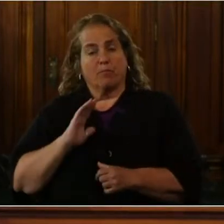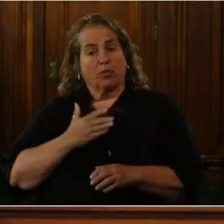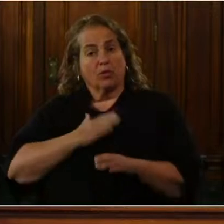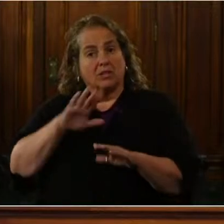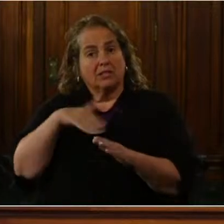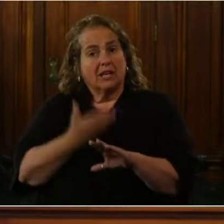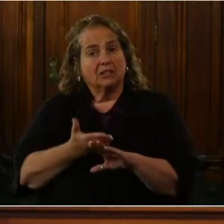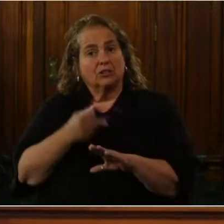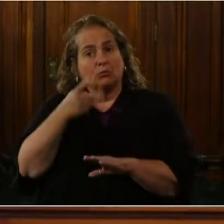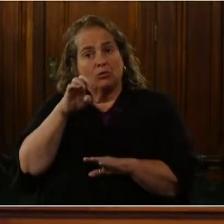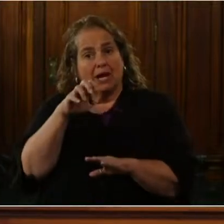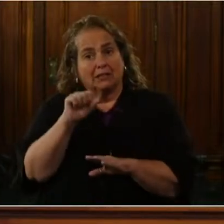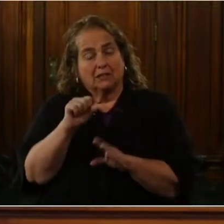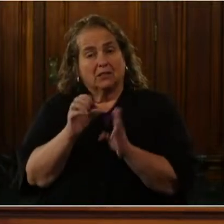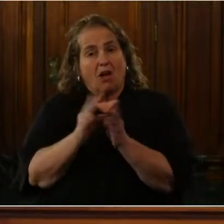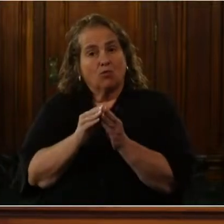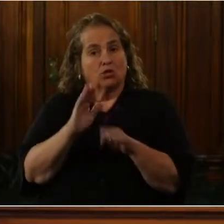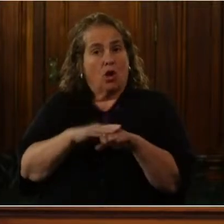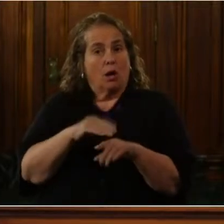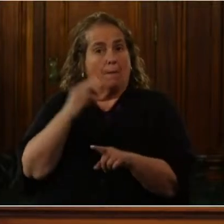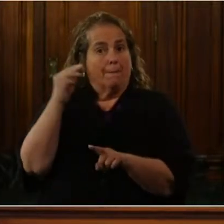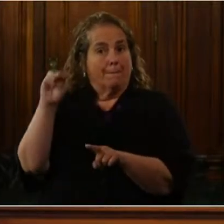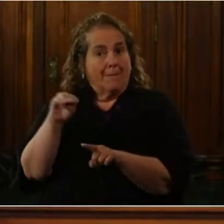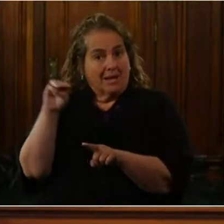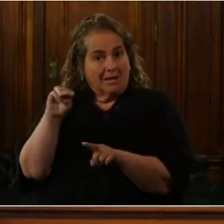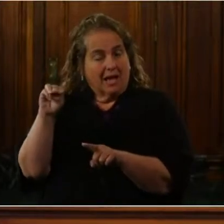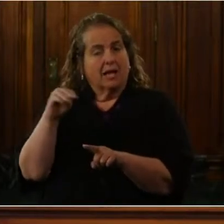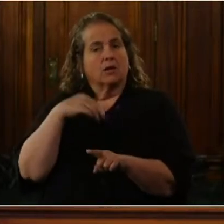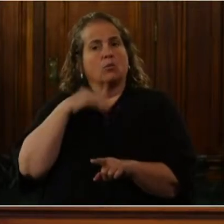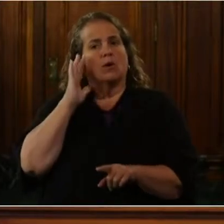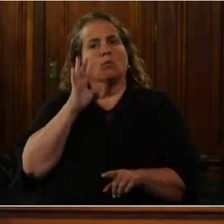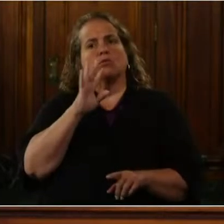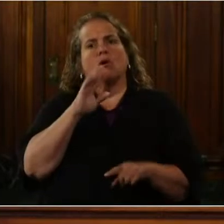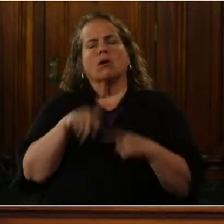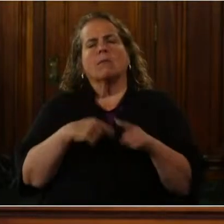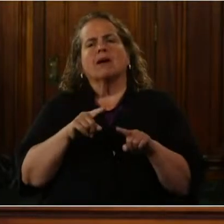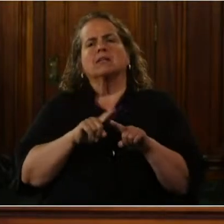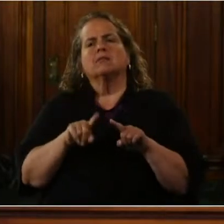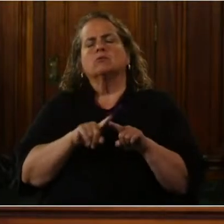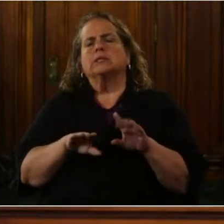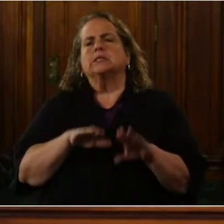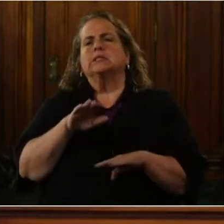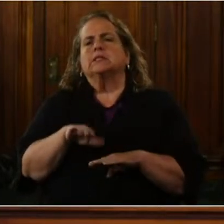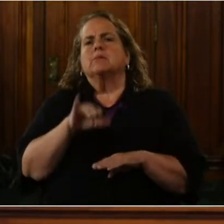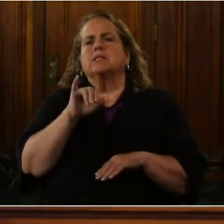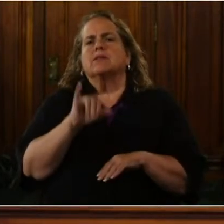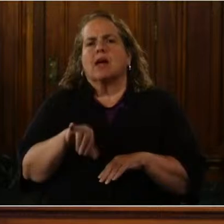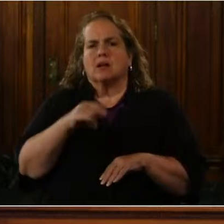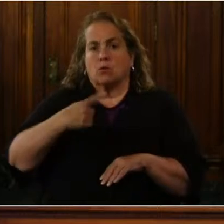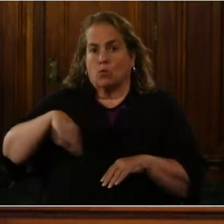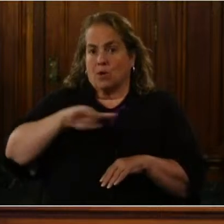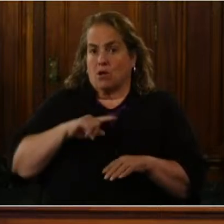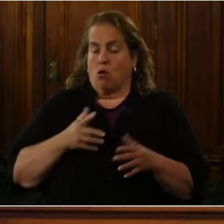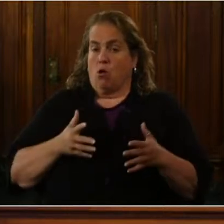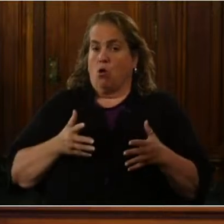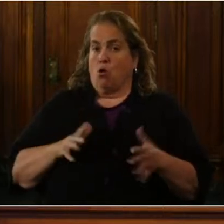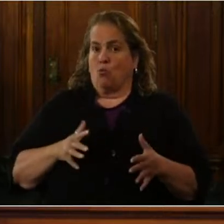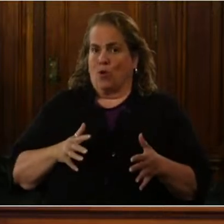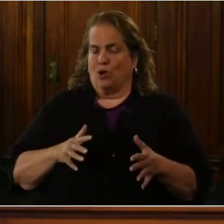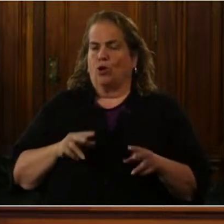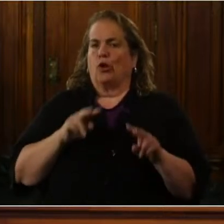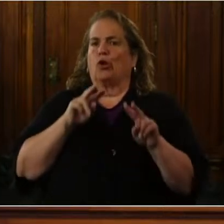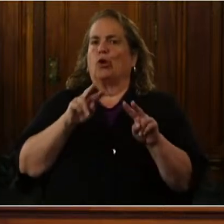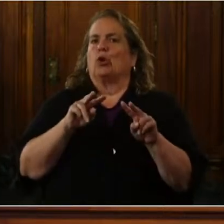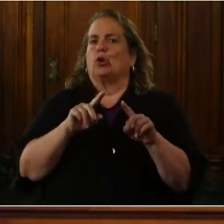next press conference on Monday, we're going to be talking about steps that we're already looking